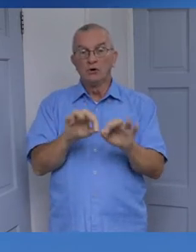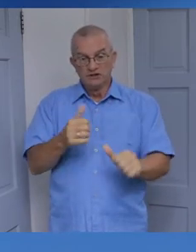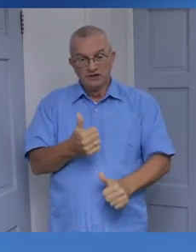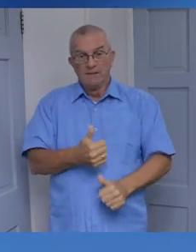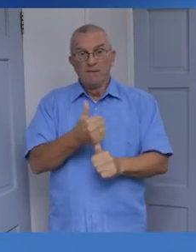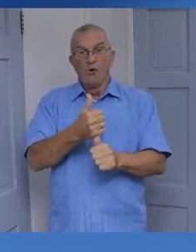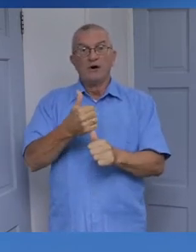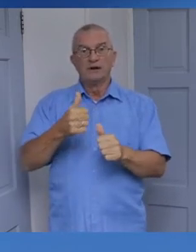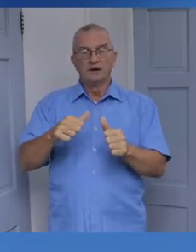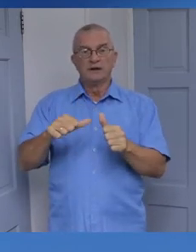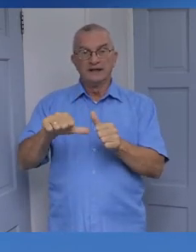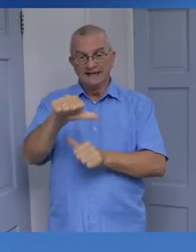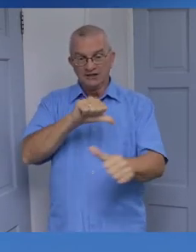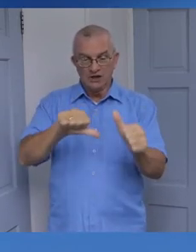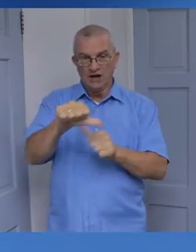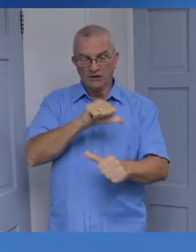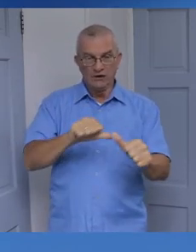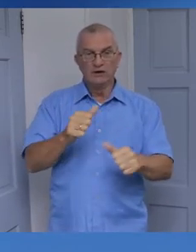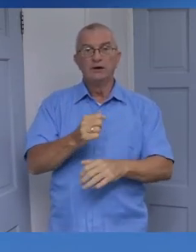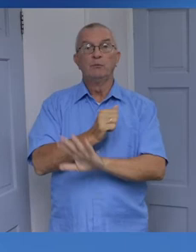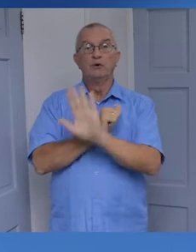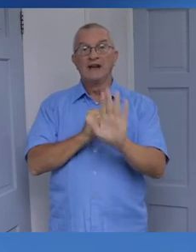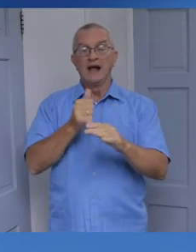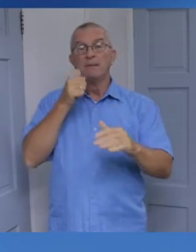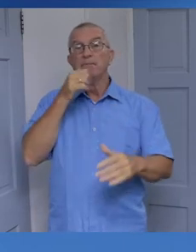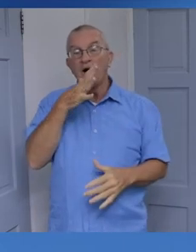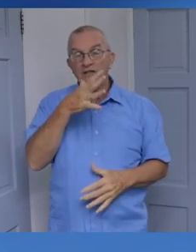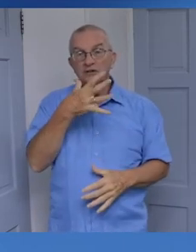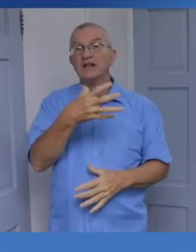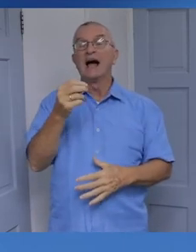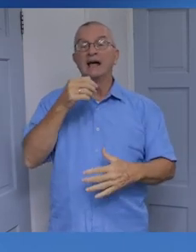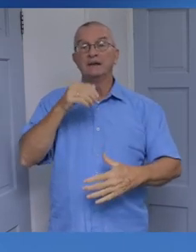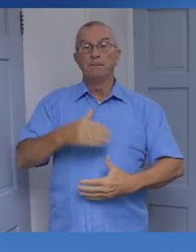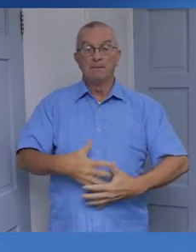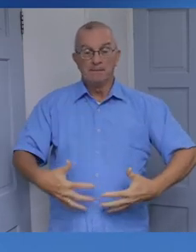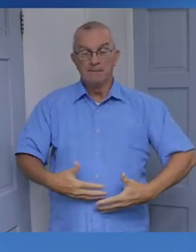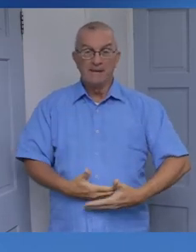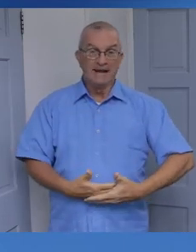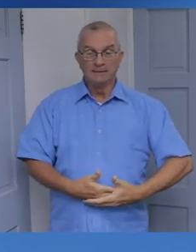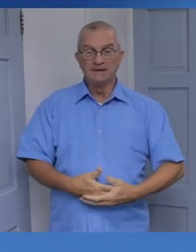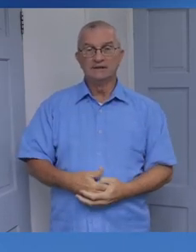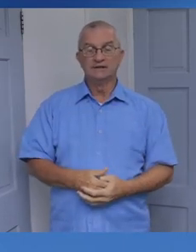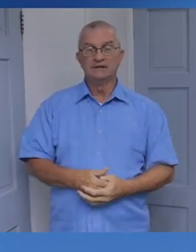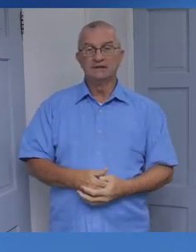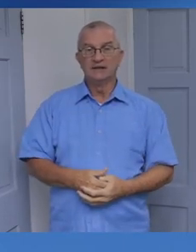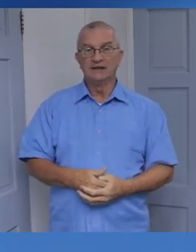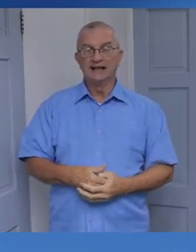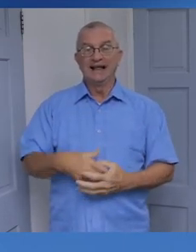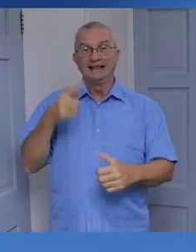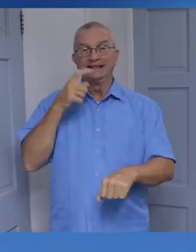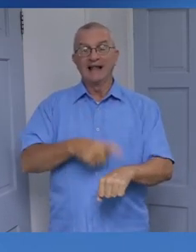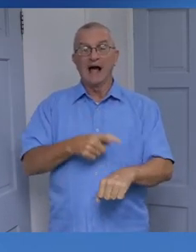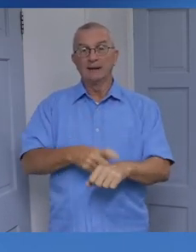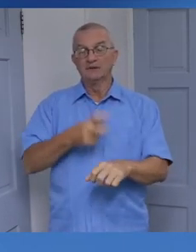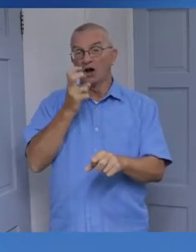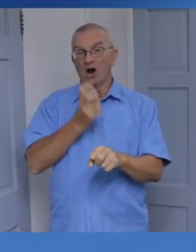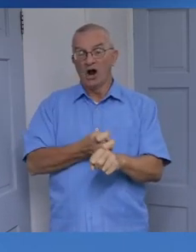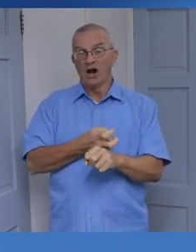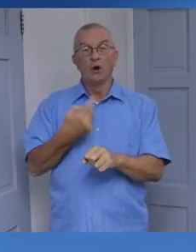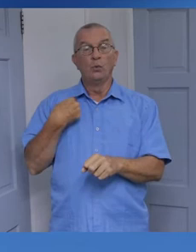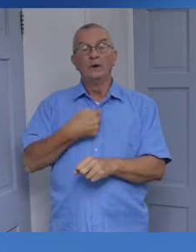mothers and babies. While the times are tough, we need to be reminded on the